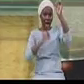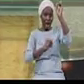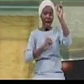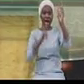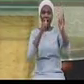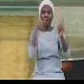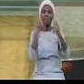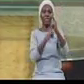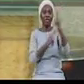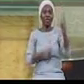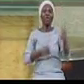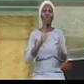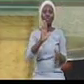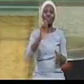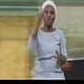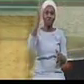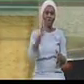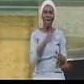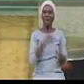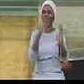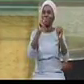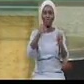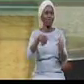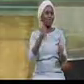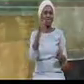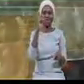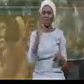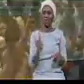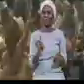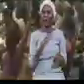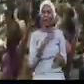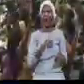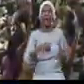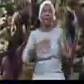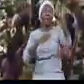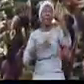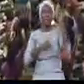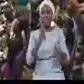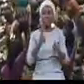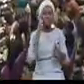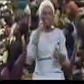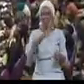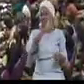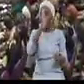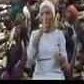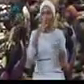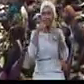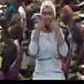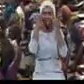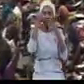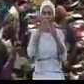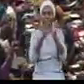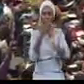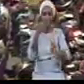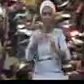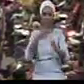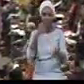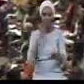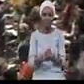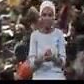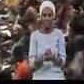and none else, and my people shall never be ashamed. Look at verse 21. This